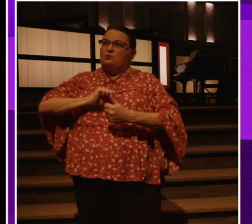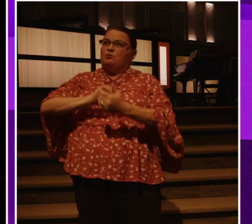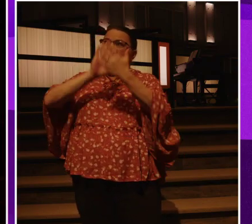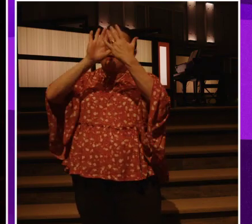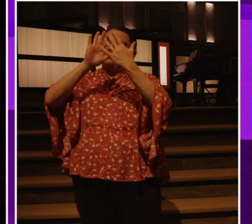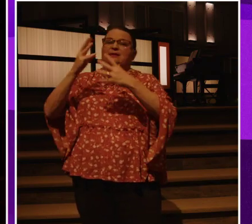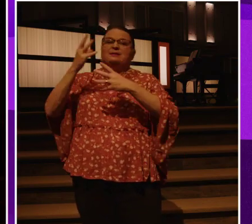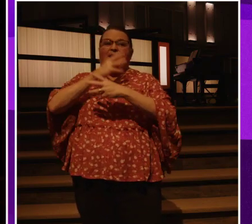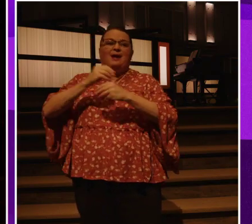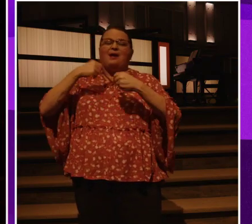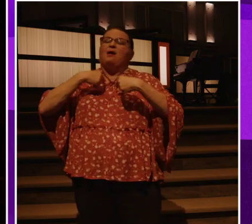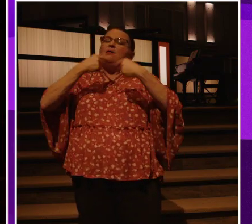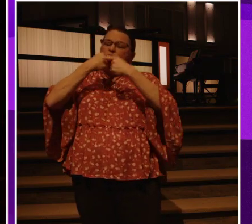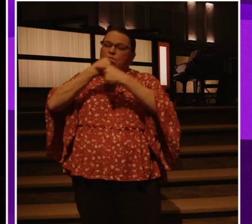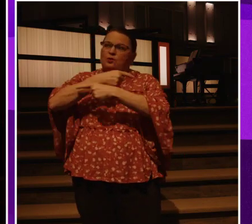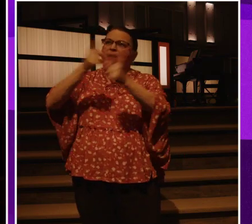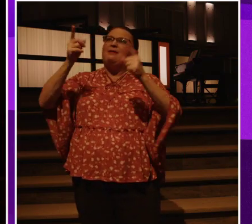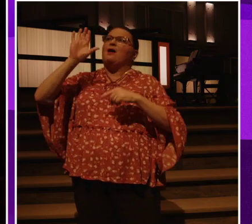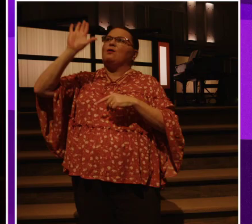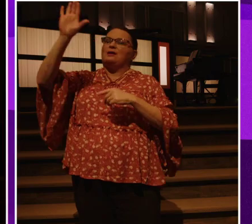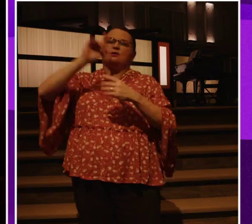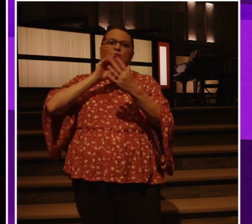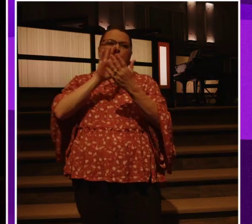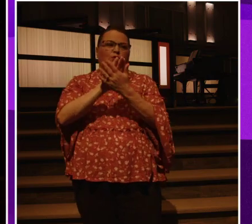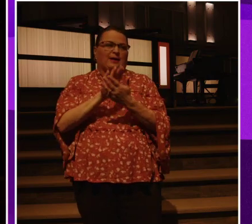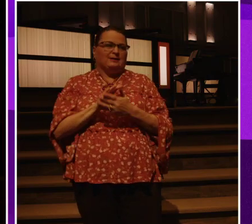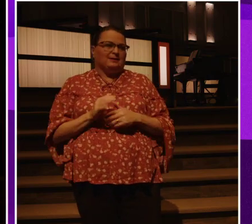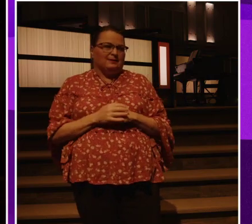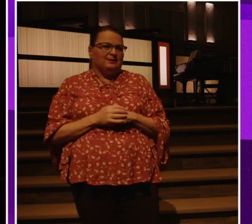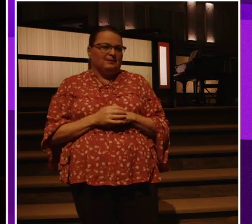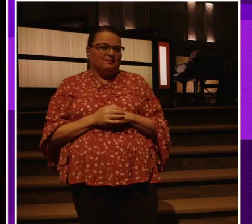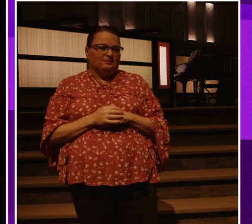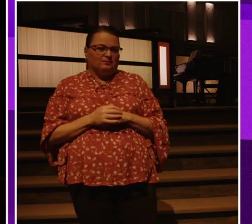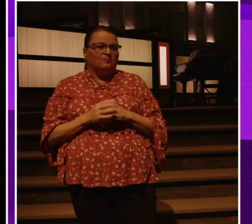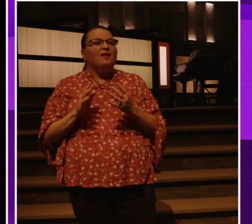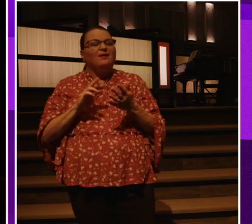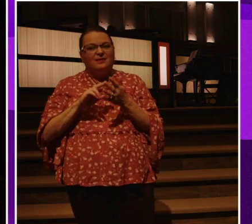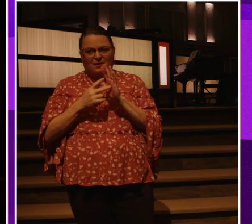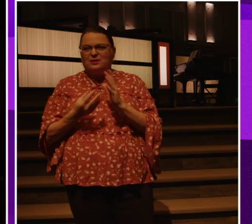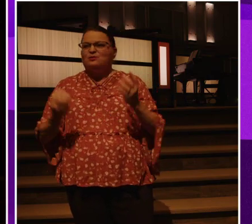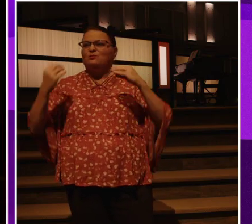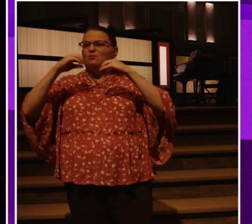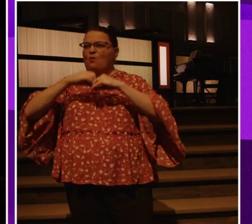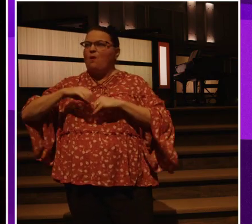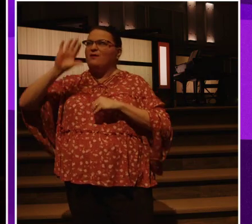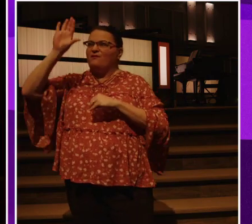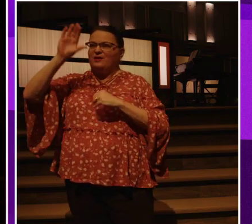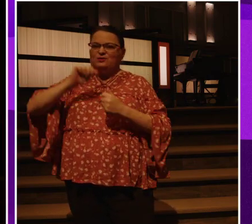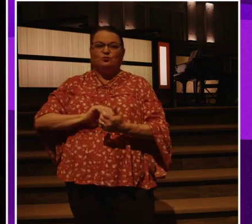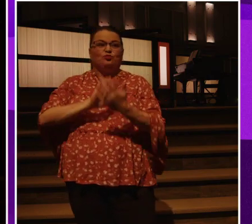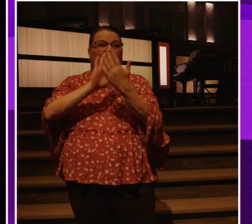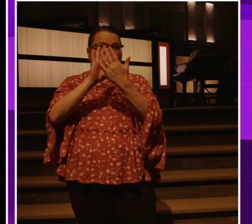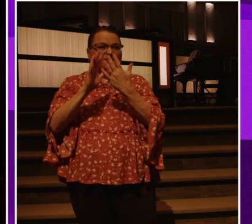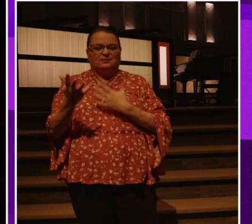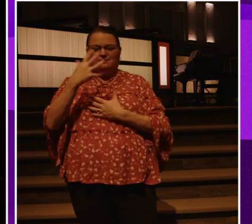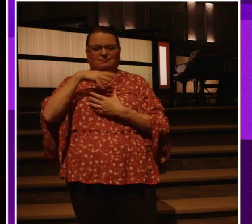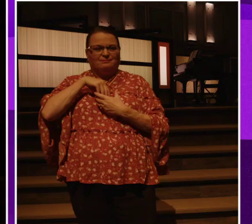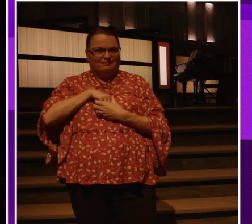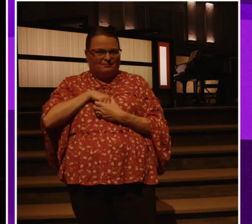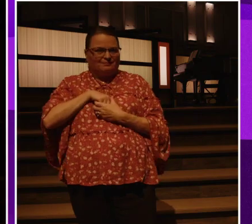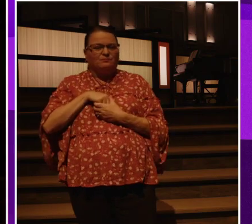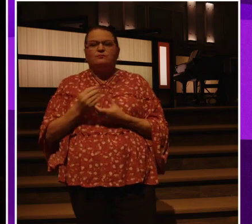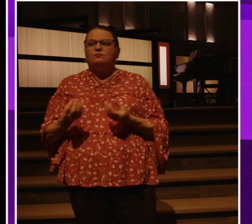His praises. More of His presence is made available so that more of